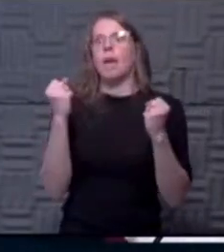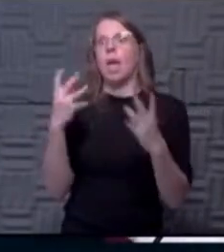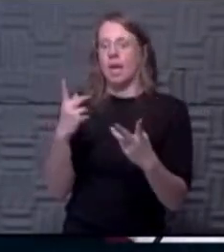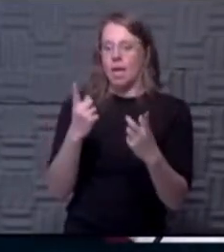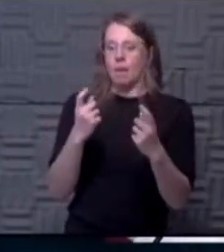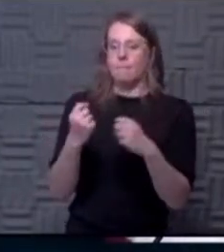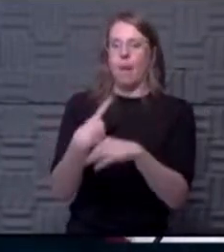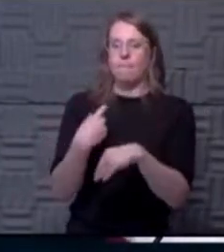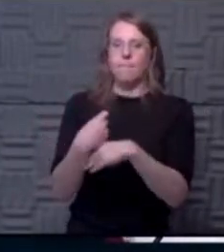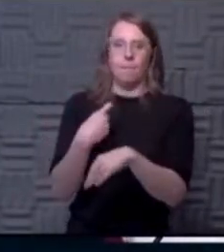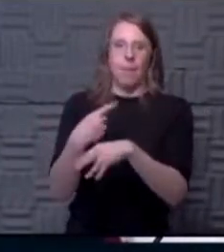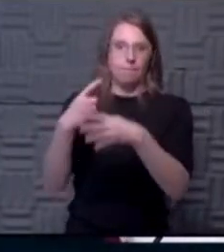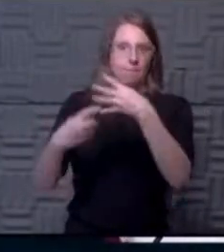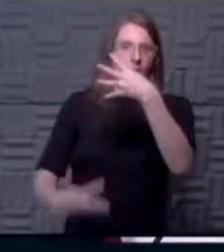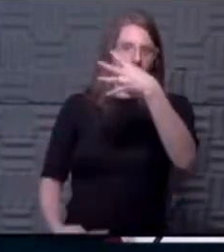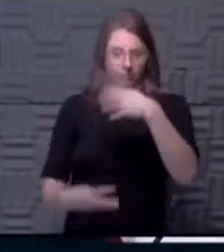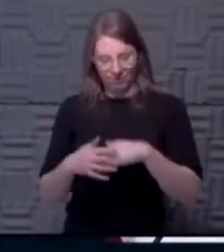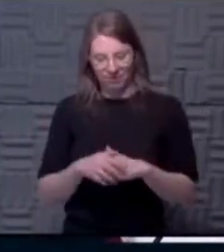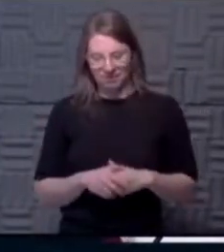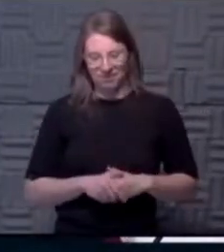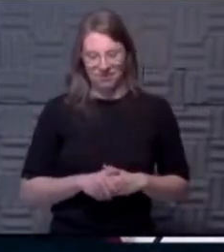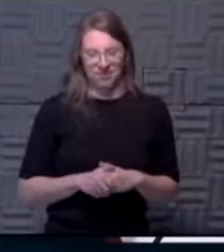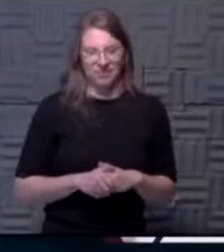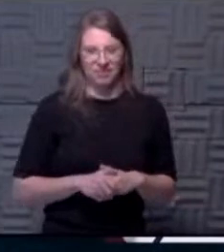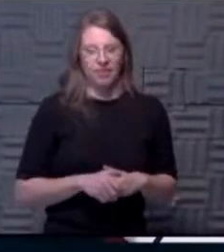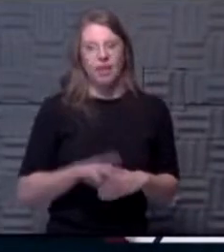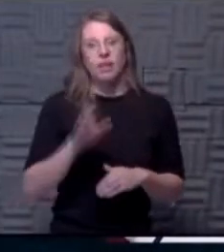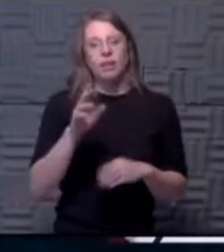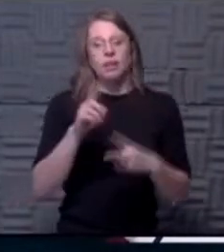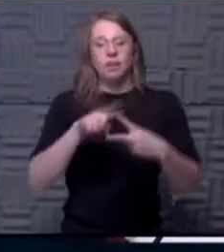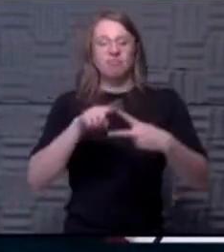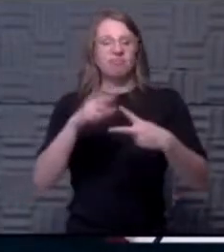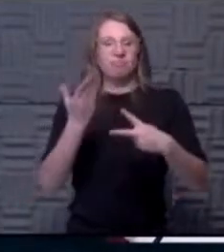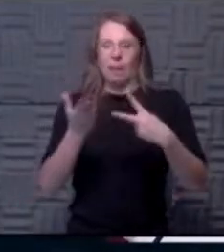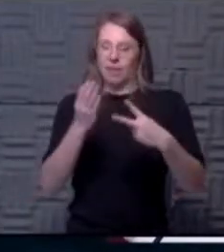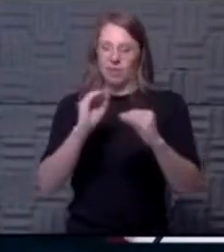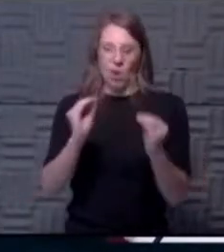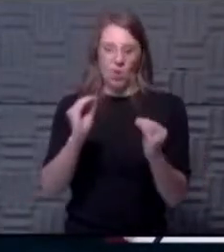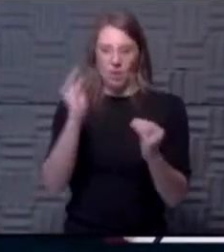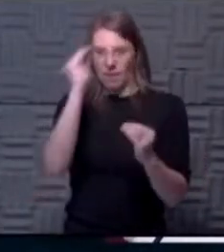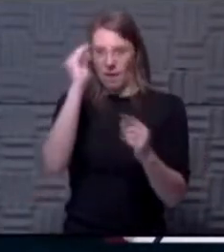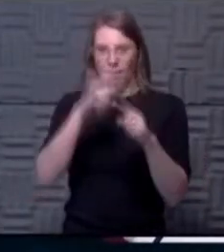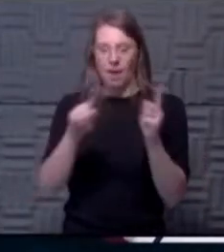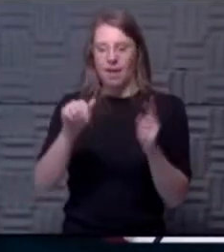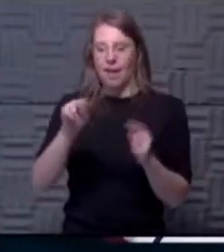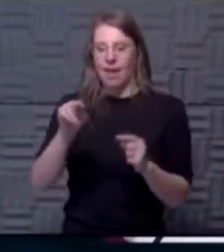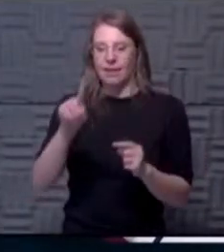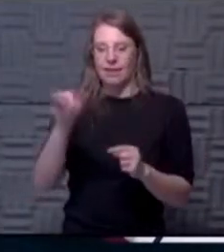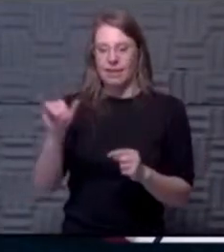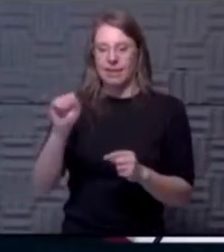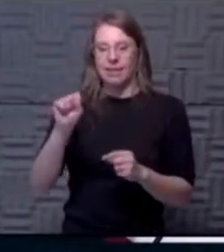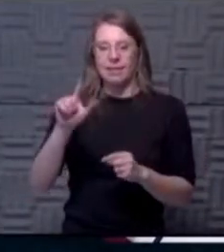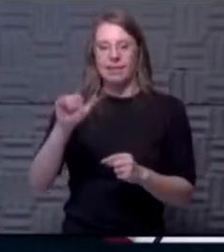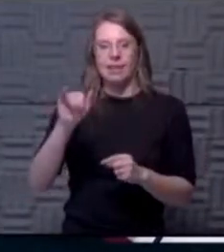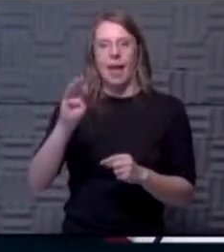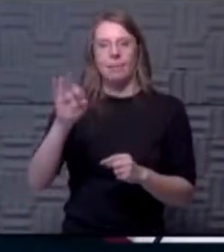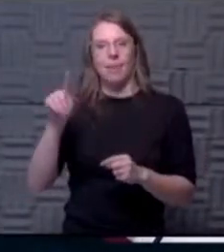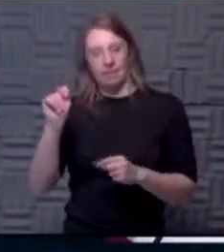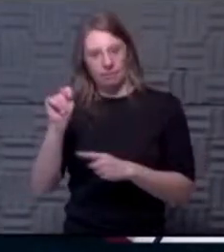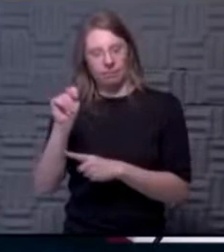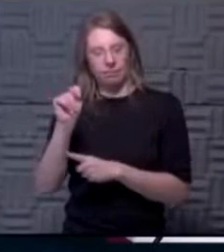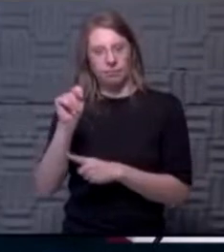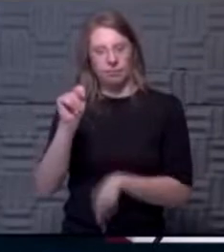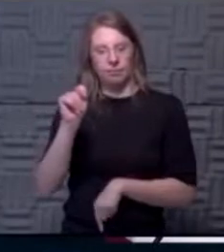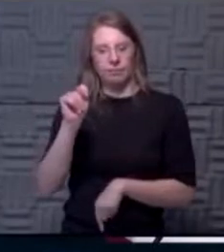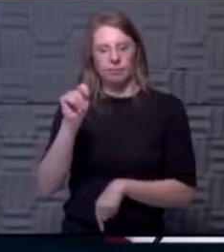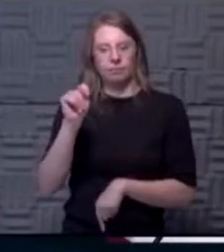coming in over here. Yeah. Number one, you may or may not have any insight into this, but Andy Slavitt, so part of